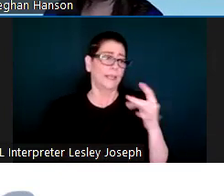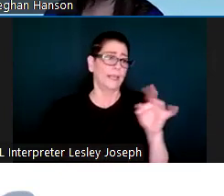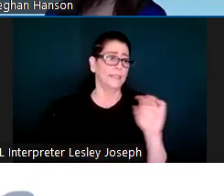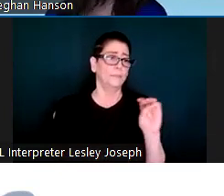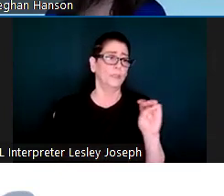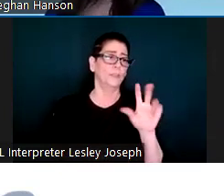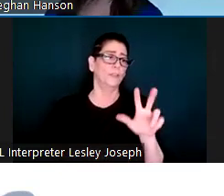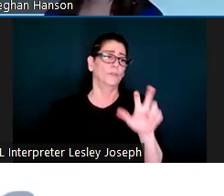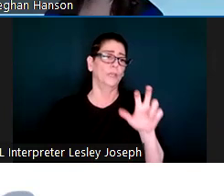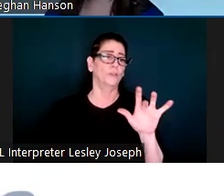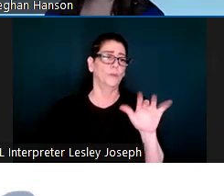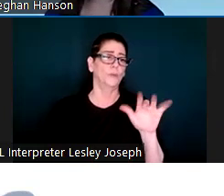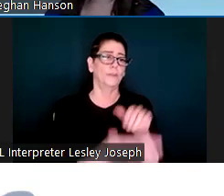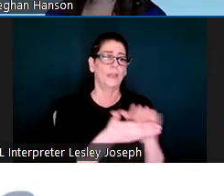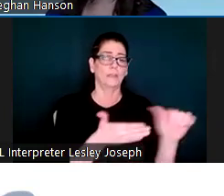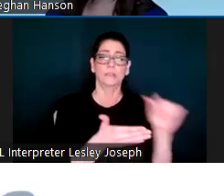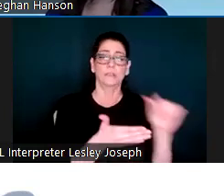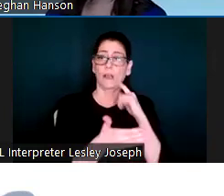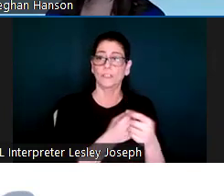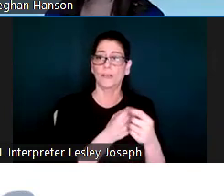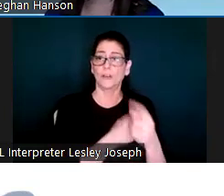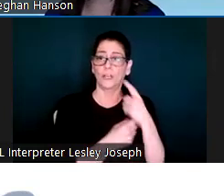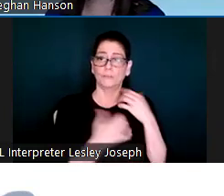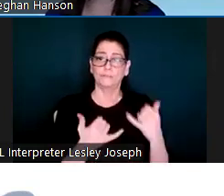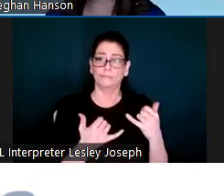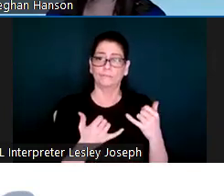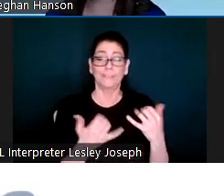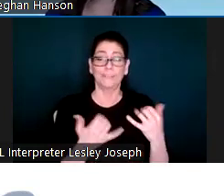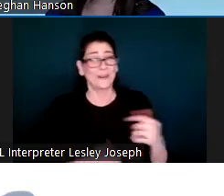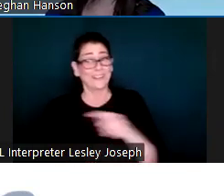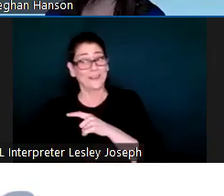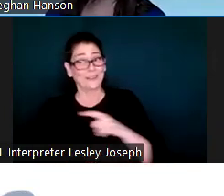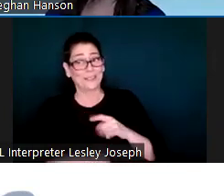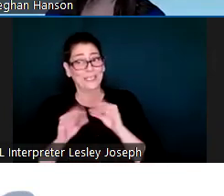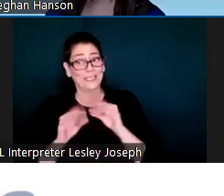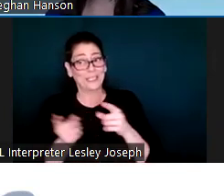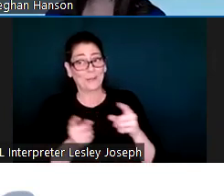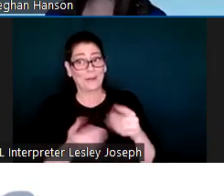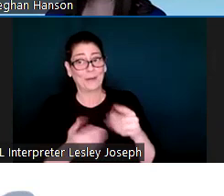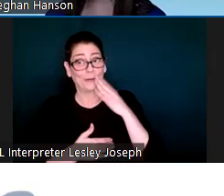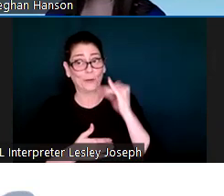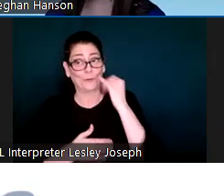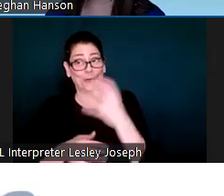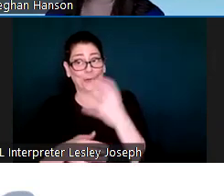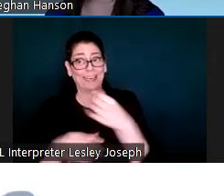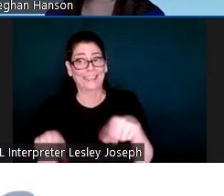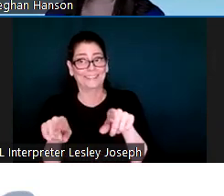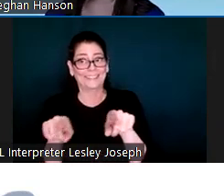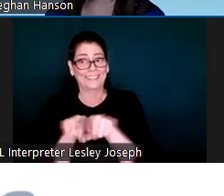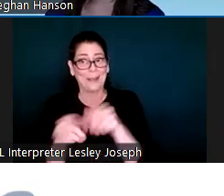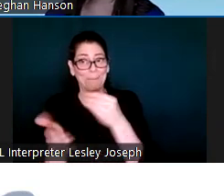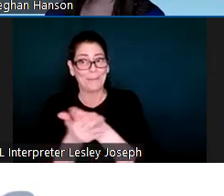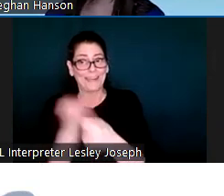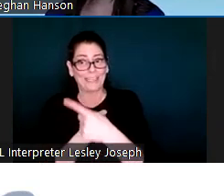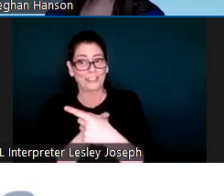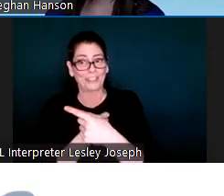$18,325,000 per year currently. We're in the middle of a legislative session, so I'll find out if I get the same amount next year. But it does not receive any federal funding.